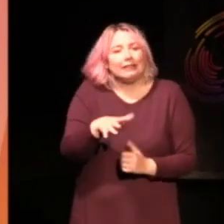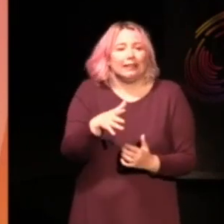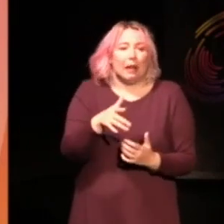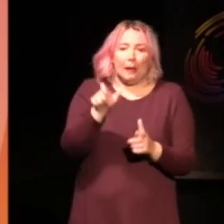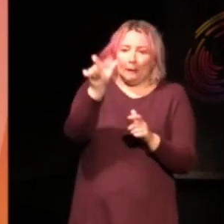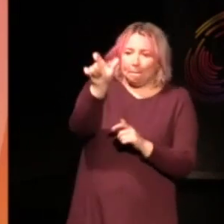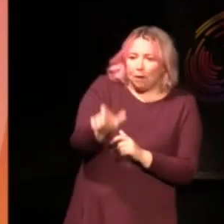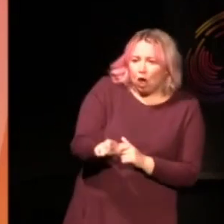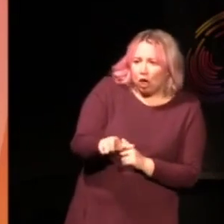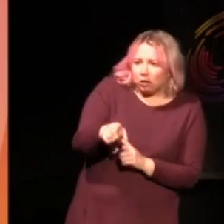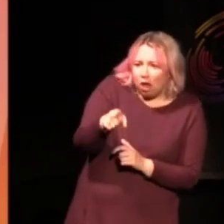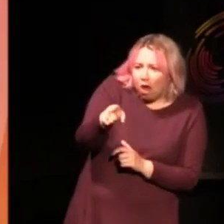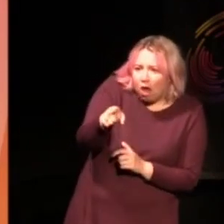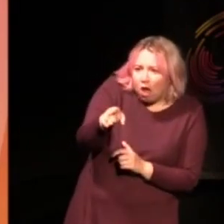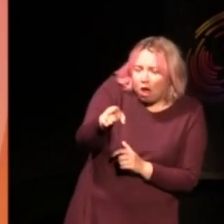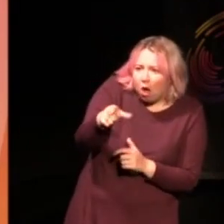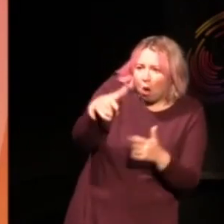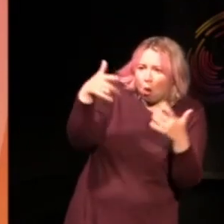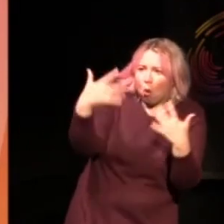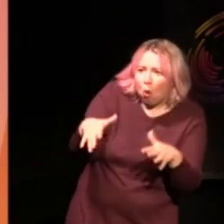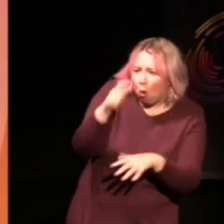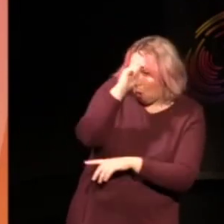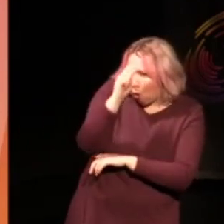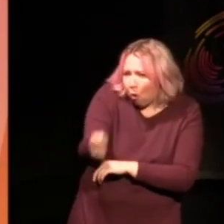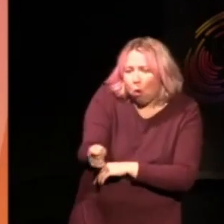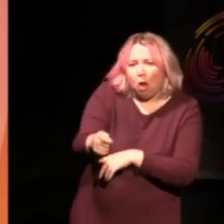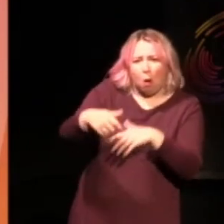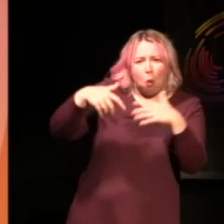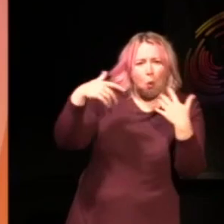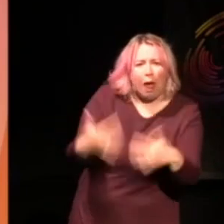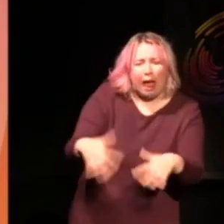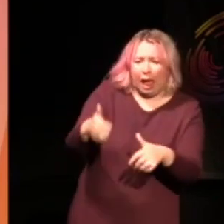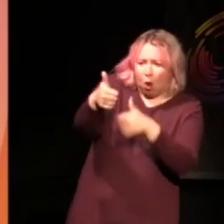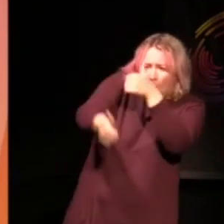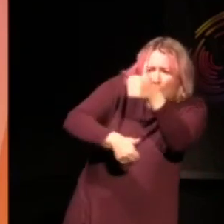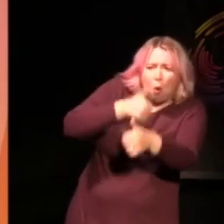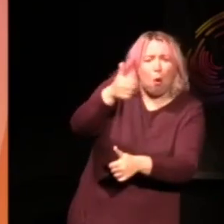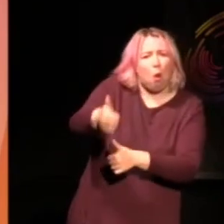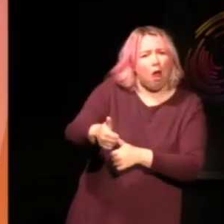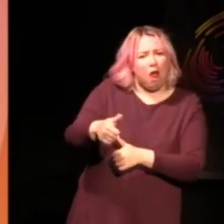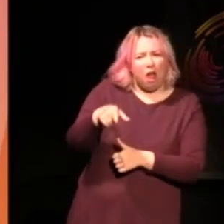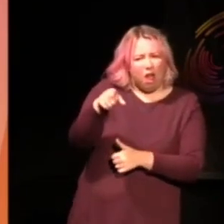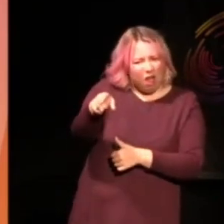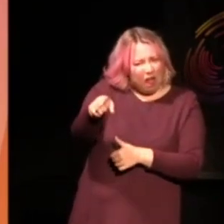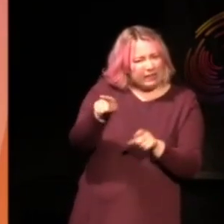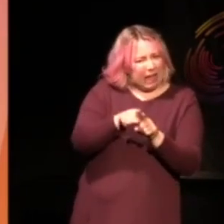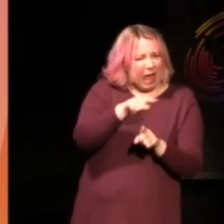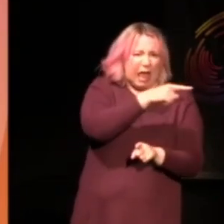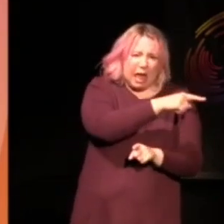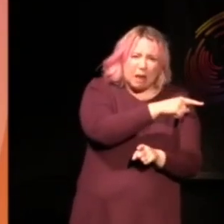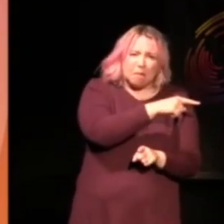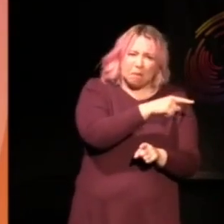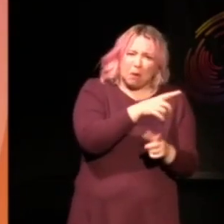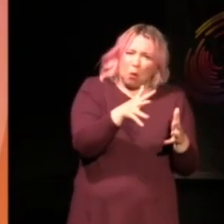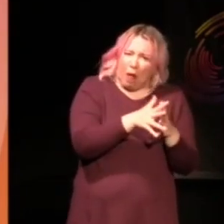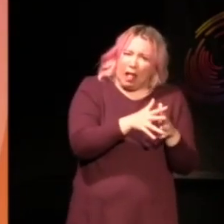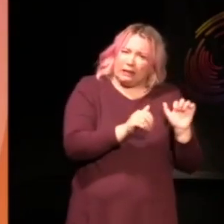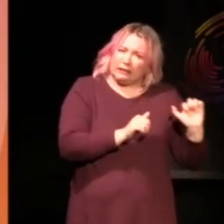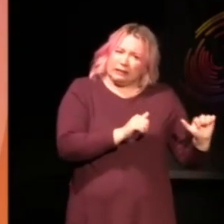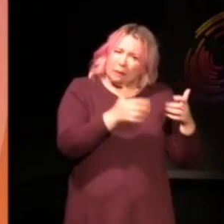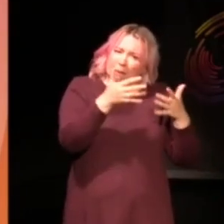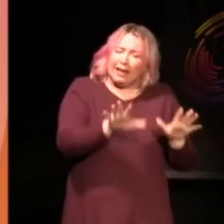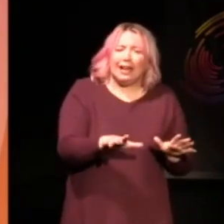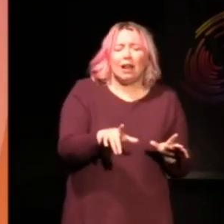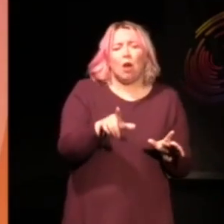people who are exactly like Wells, for people who have done or who are trying to do what he has done, because knowledge